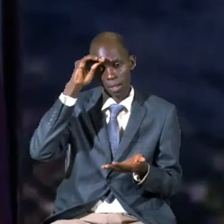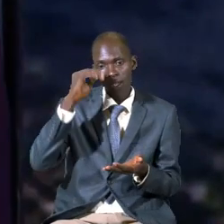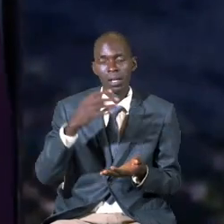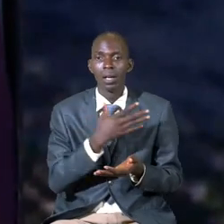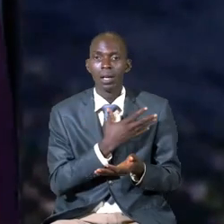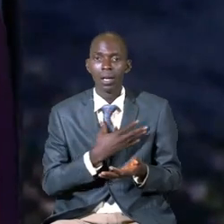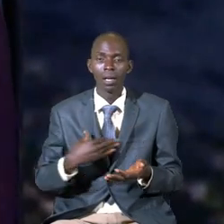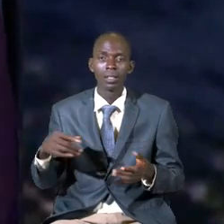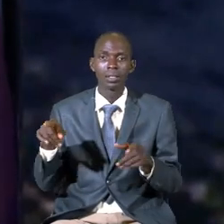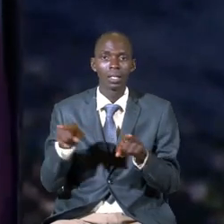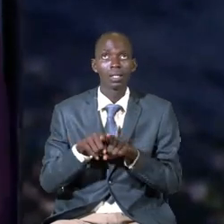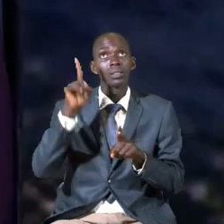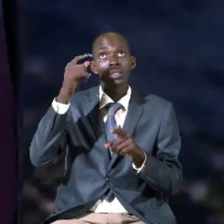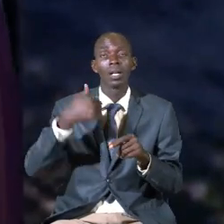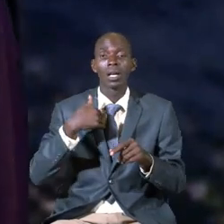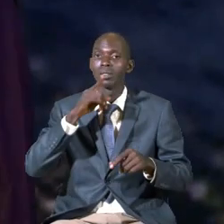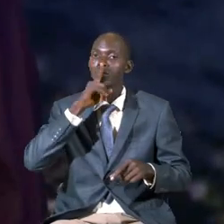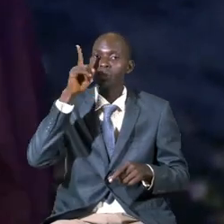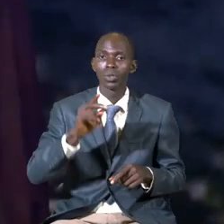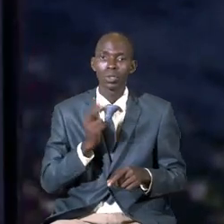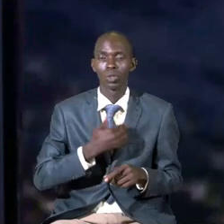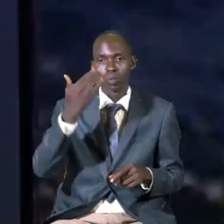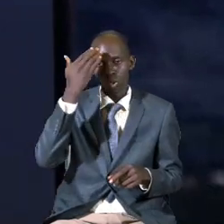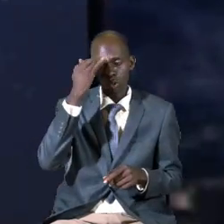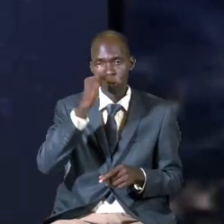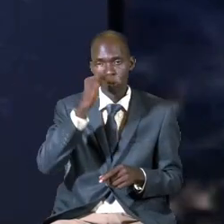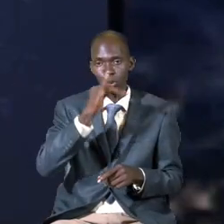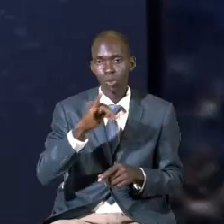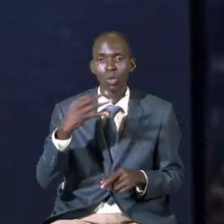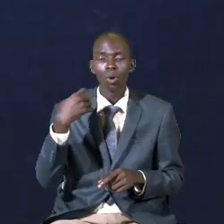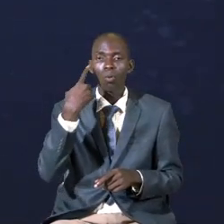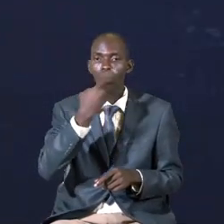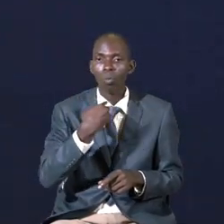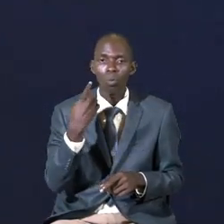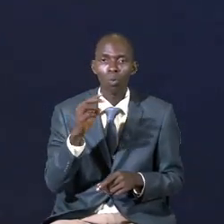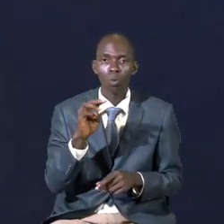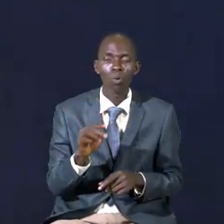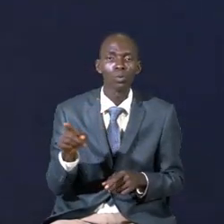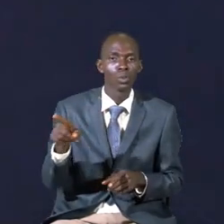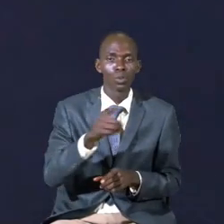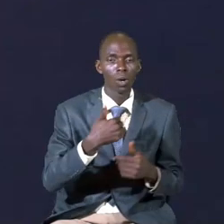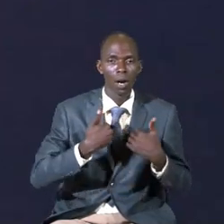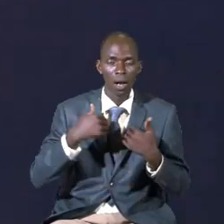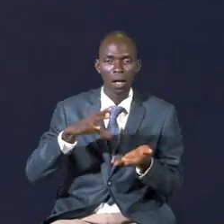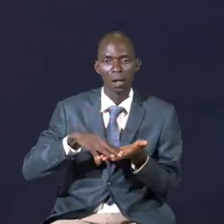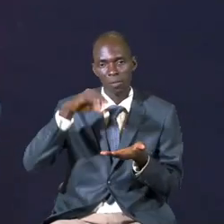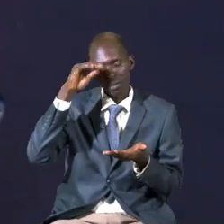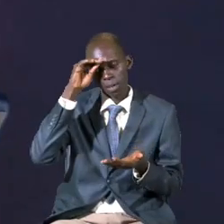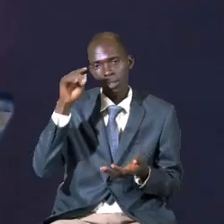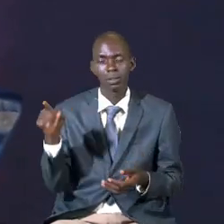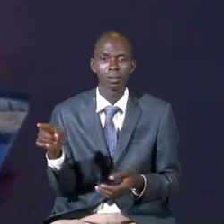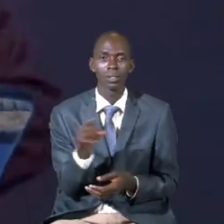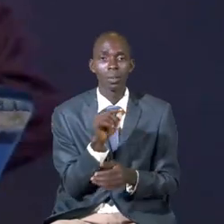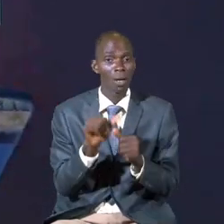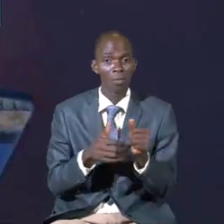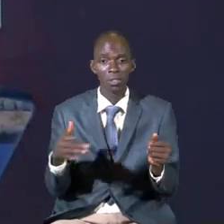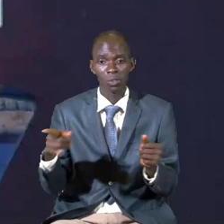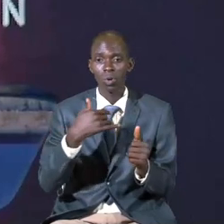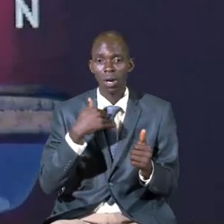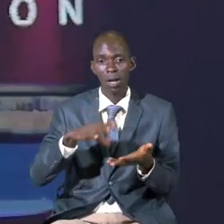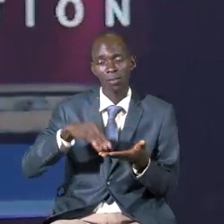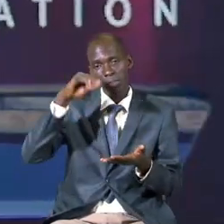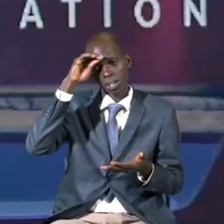short of knowing of whom thou hast learned them everything you have learned and